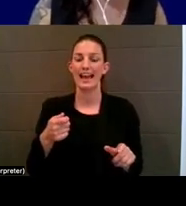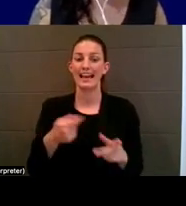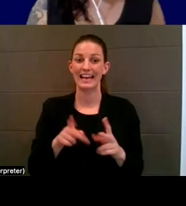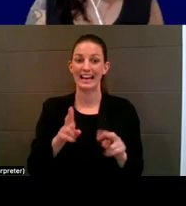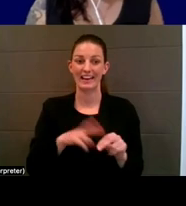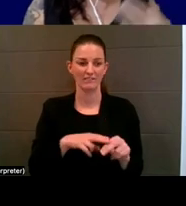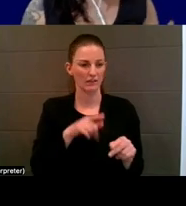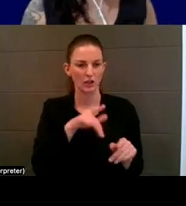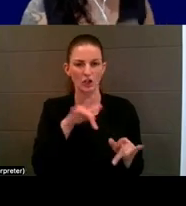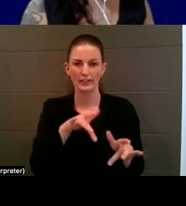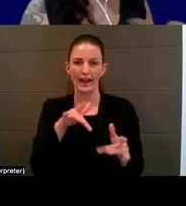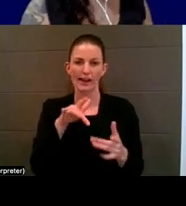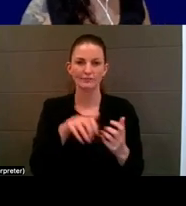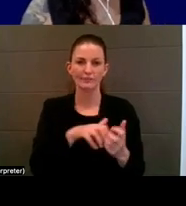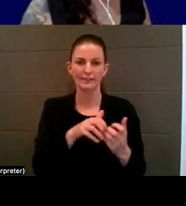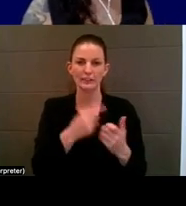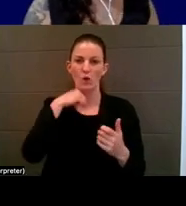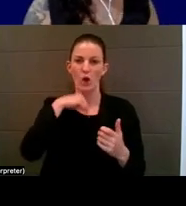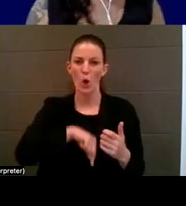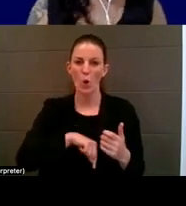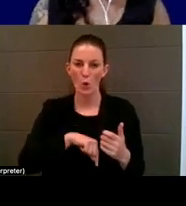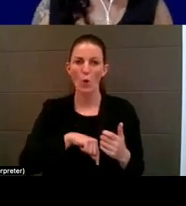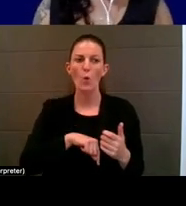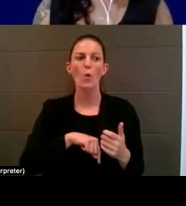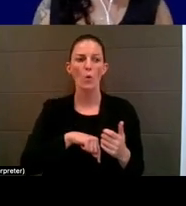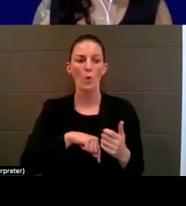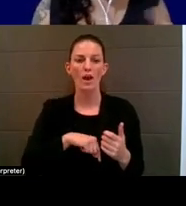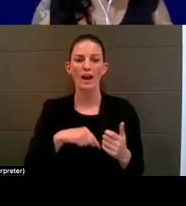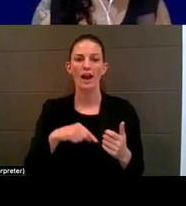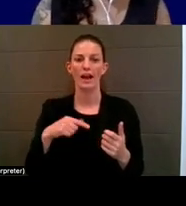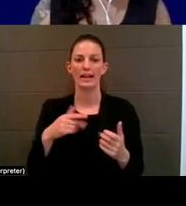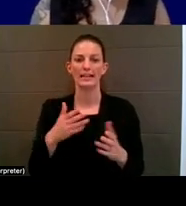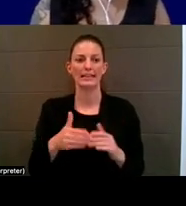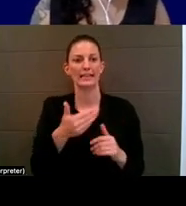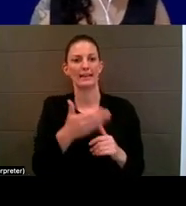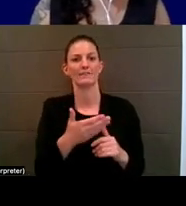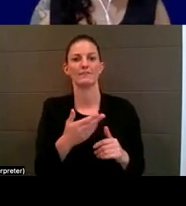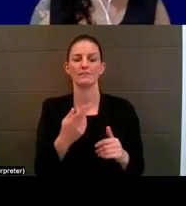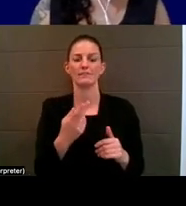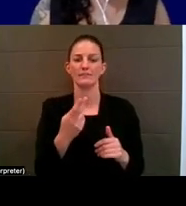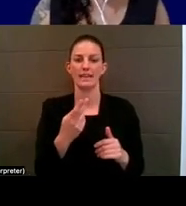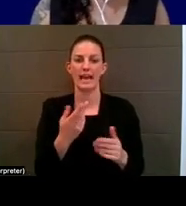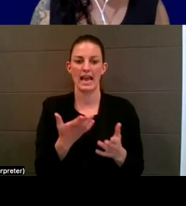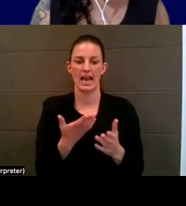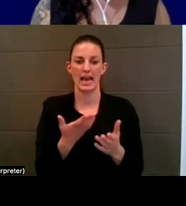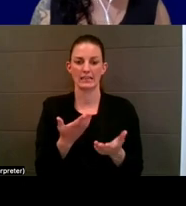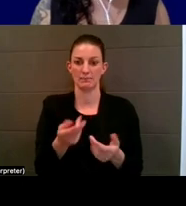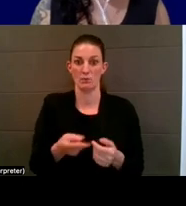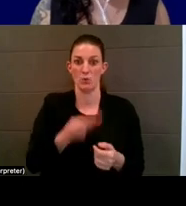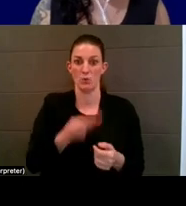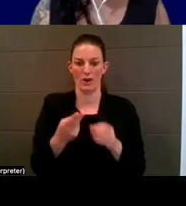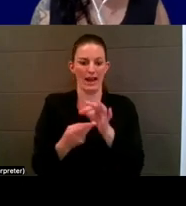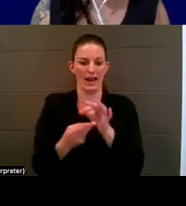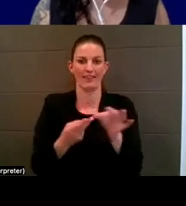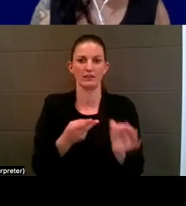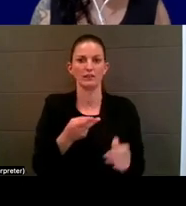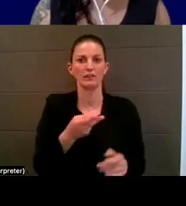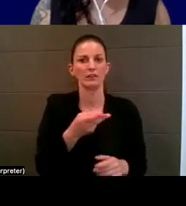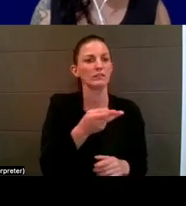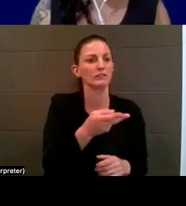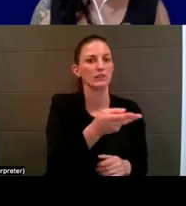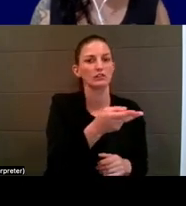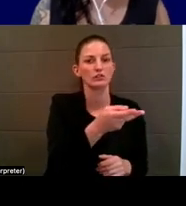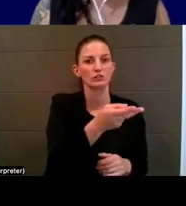mouthful. So the key access things for Claire under that access and support tab would be objects of reference,